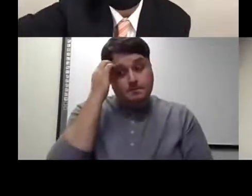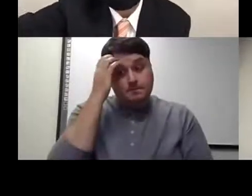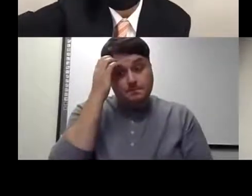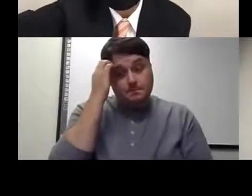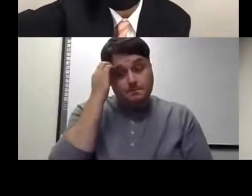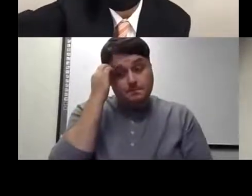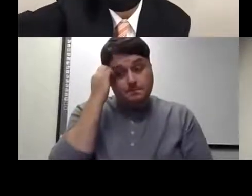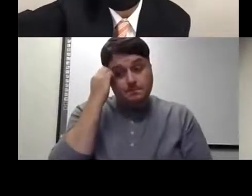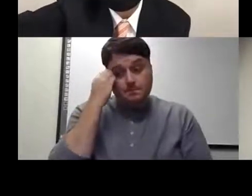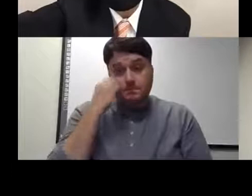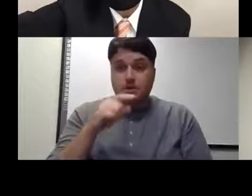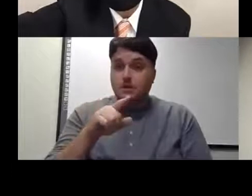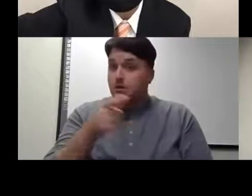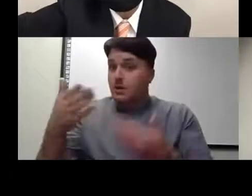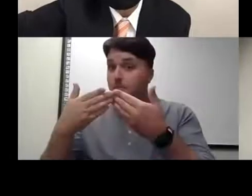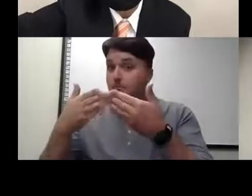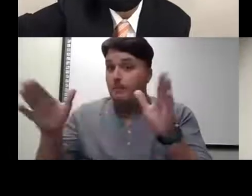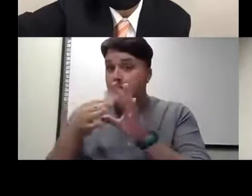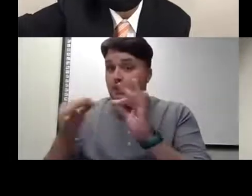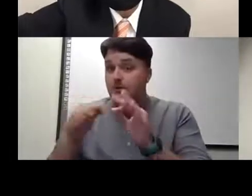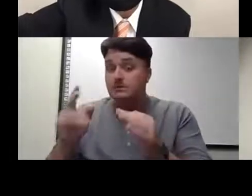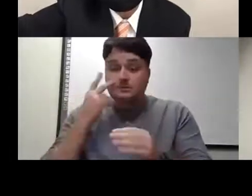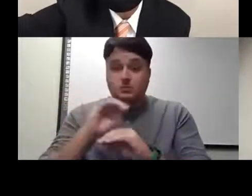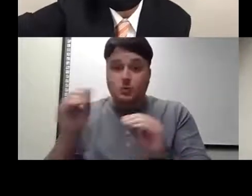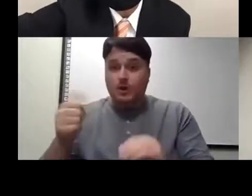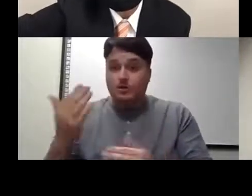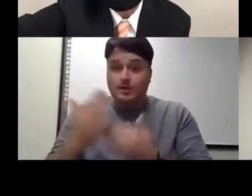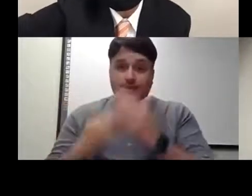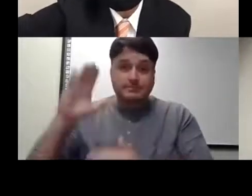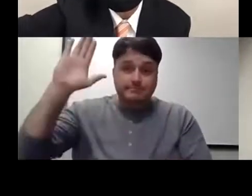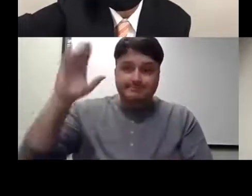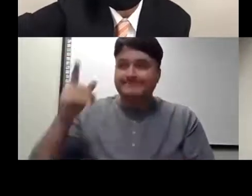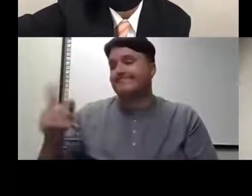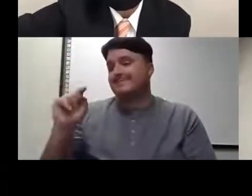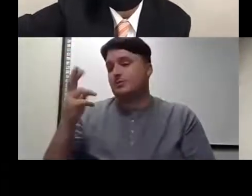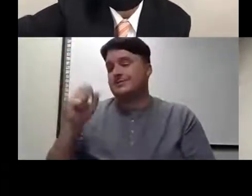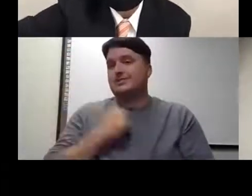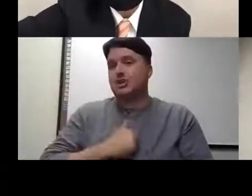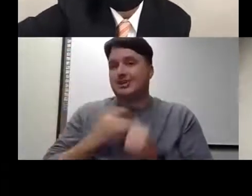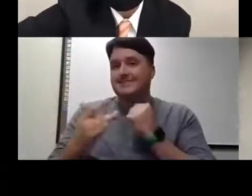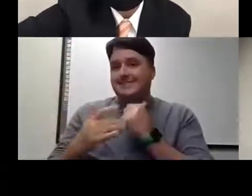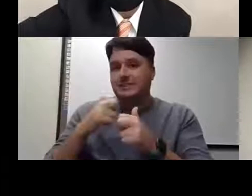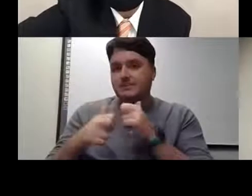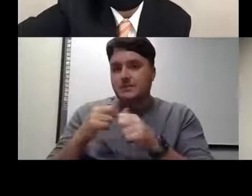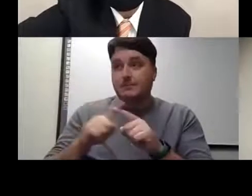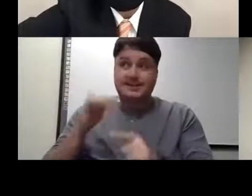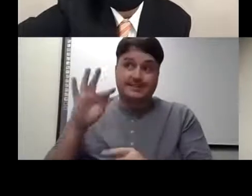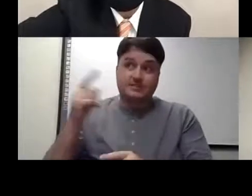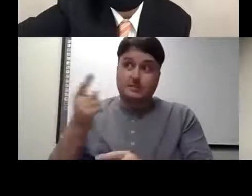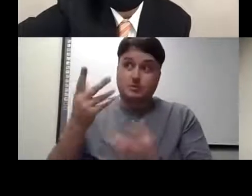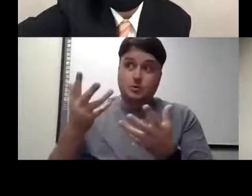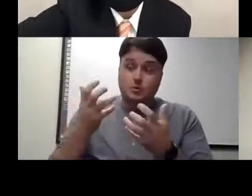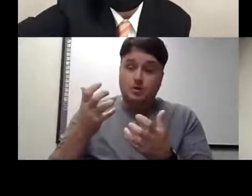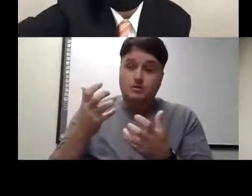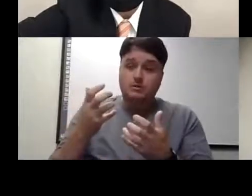We have no other hands for public comment. So Teresa, I'm sorry you're having technical difficulties, but if there is something you would like put